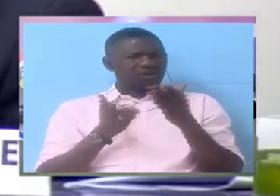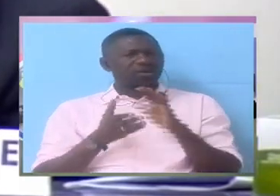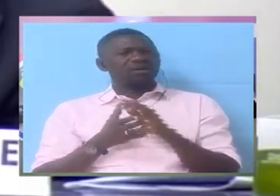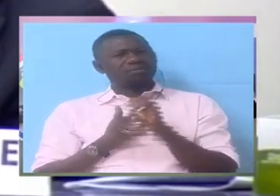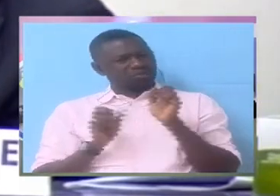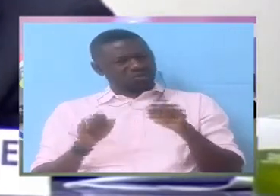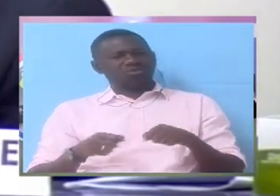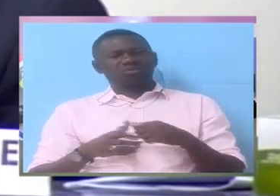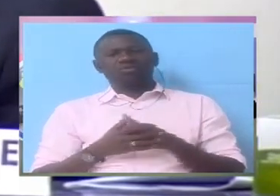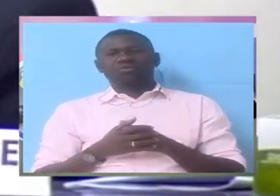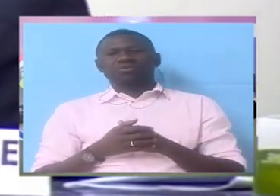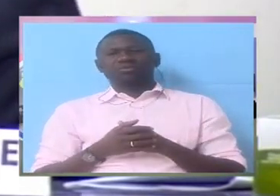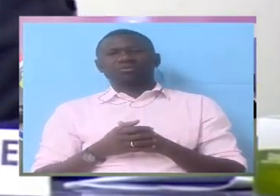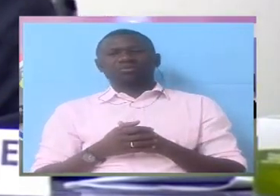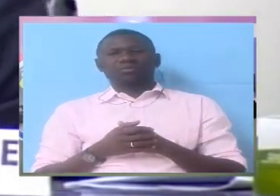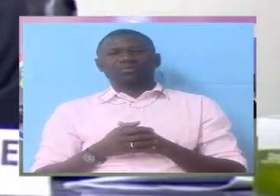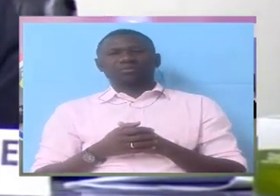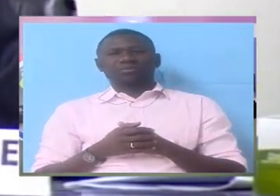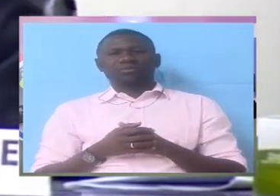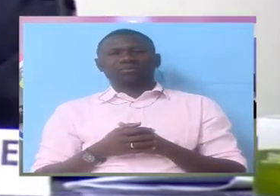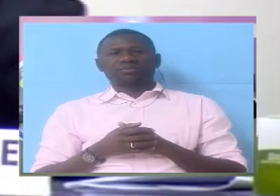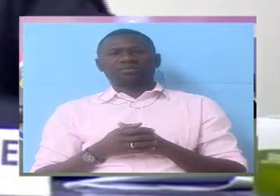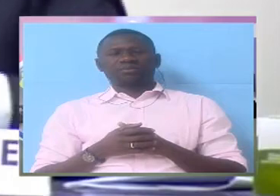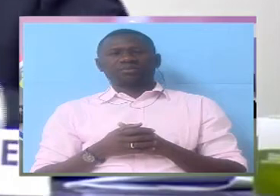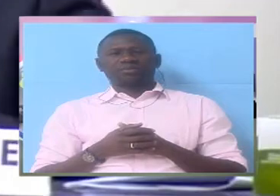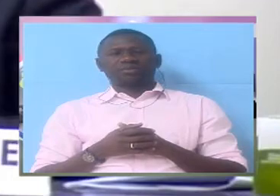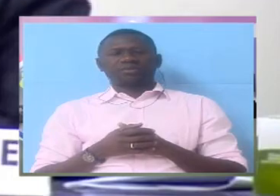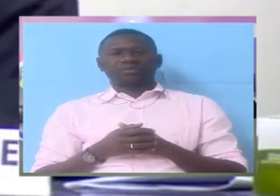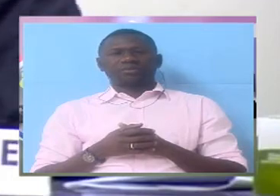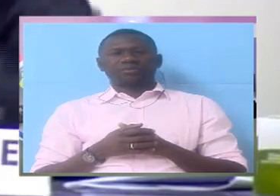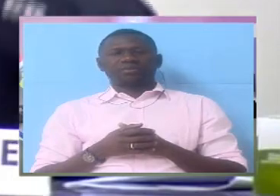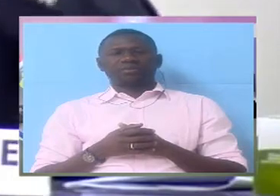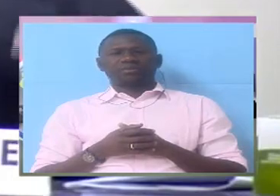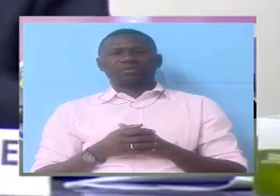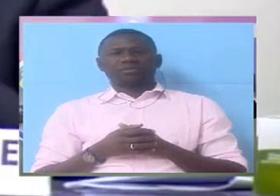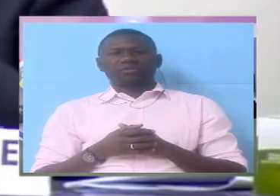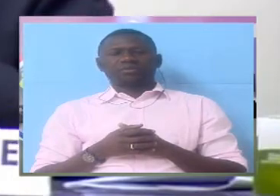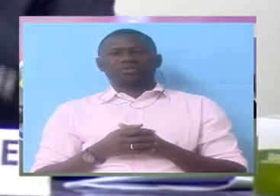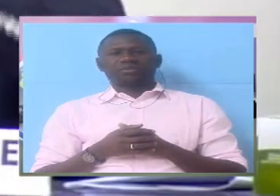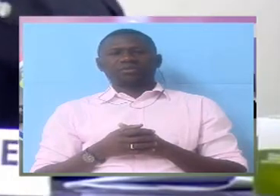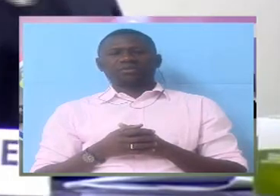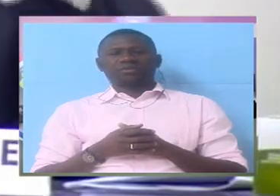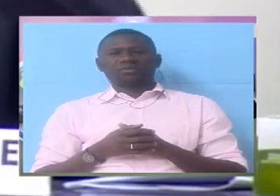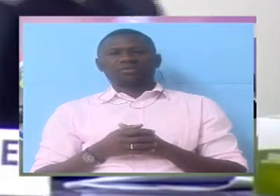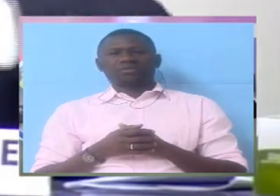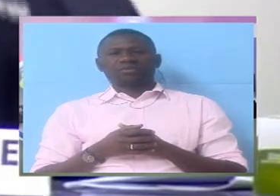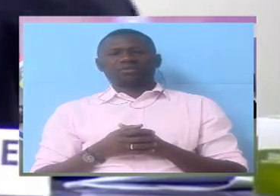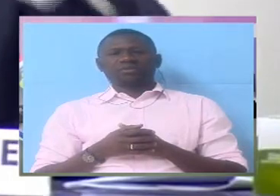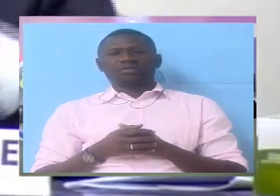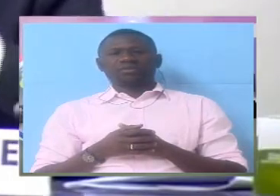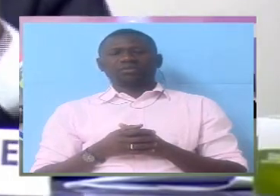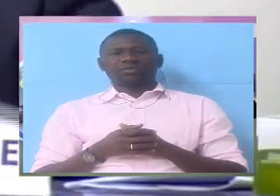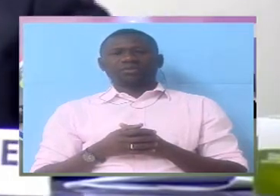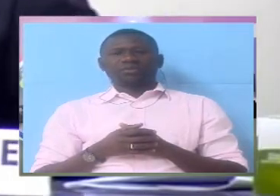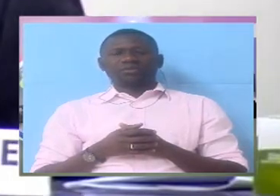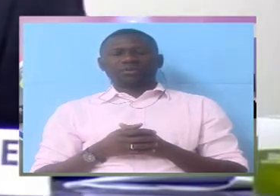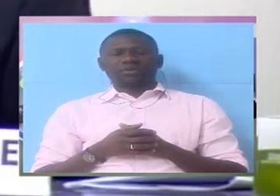mutanole. Reasonable chastisement, no. That is disciplining of